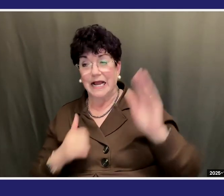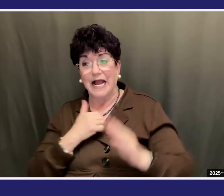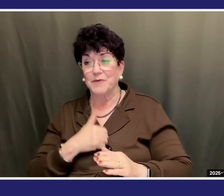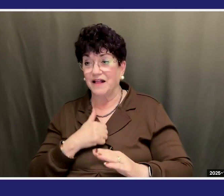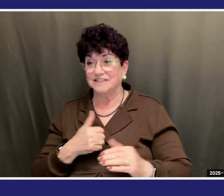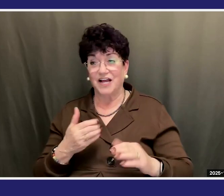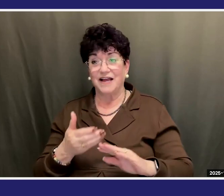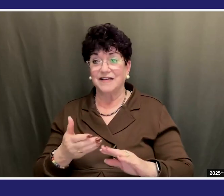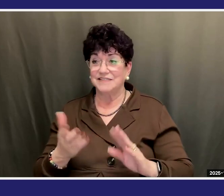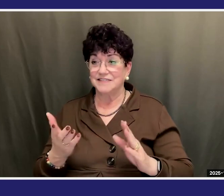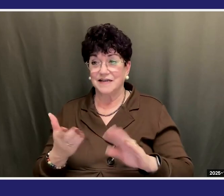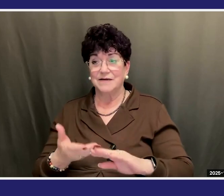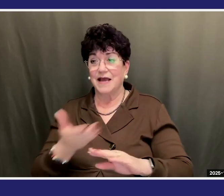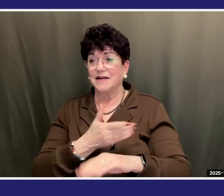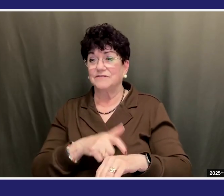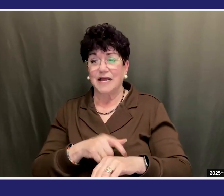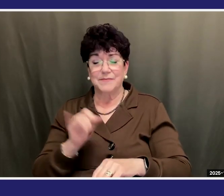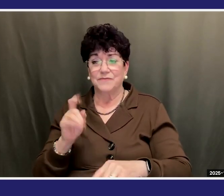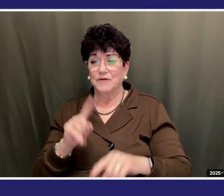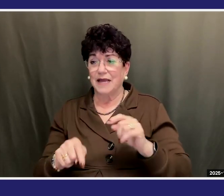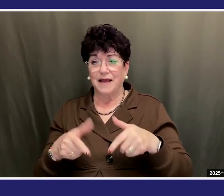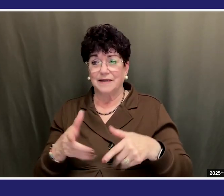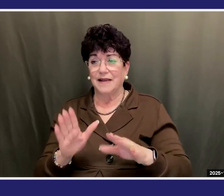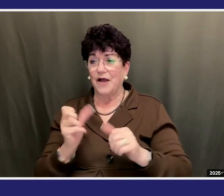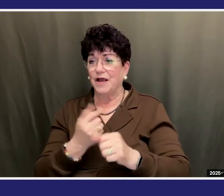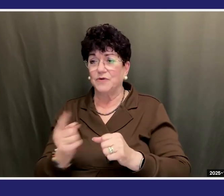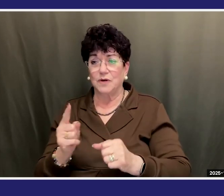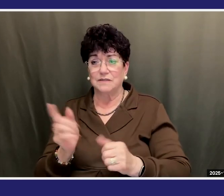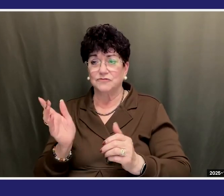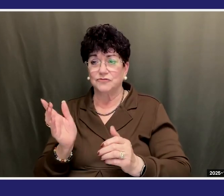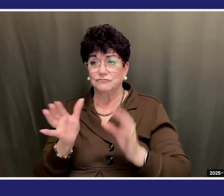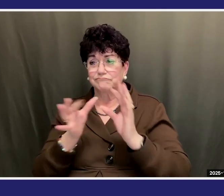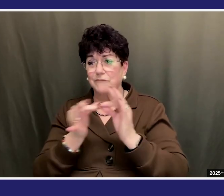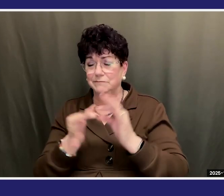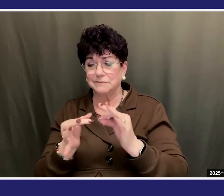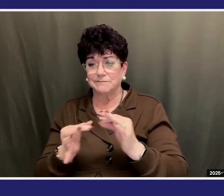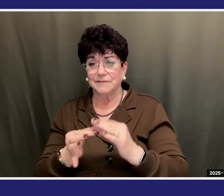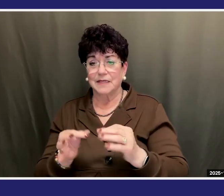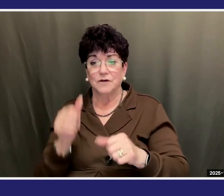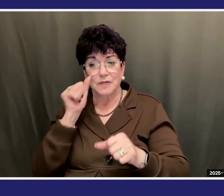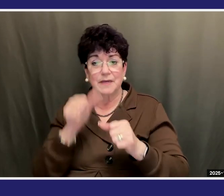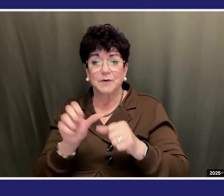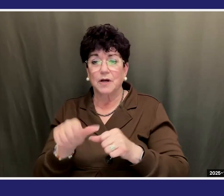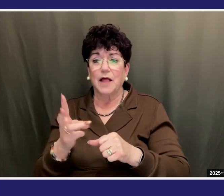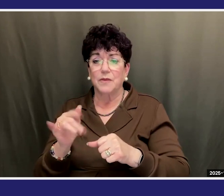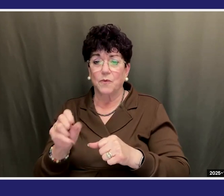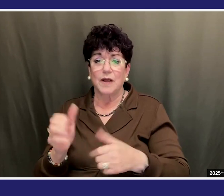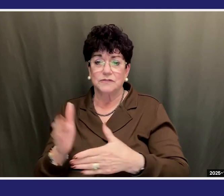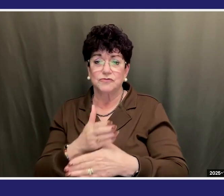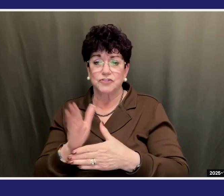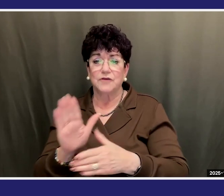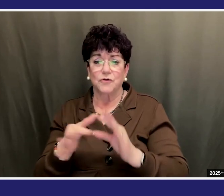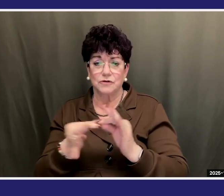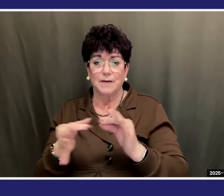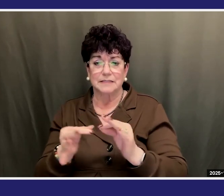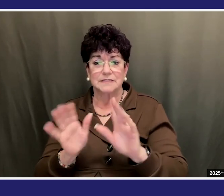in advance if we're not able to get to everyone. Please remember some of the other ways to share comments with CDPH. And with that,